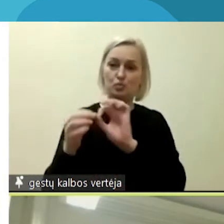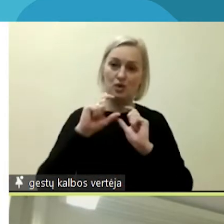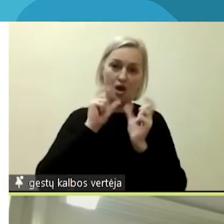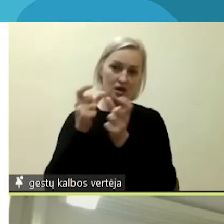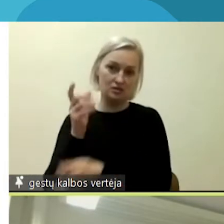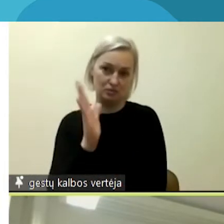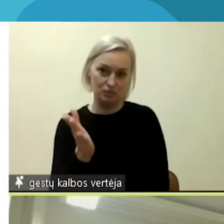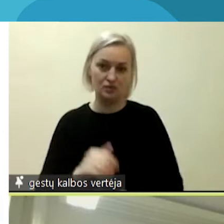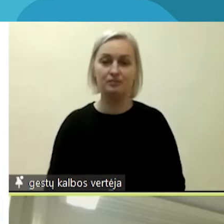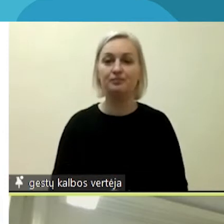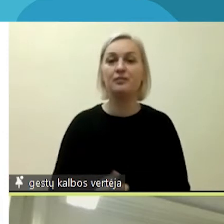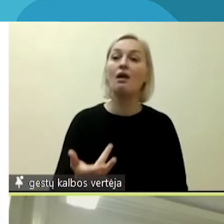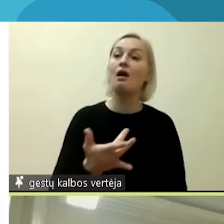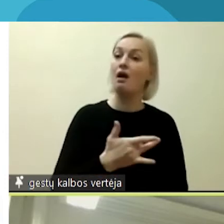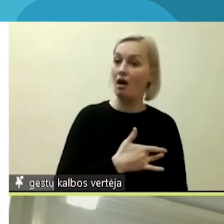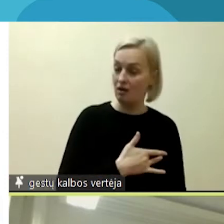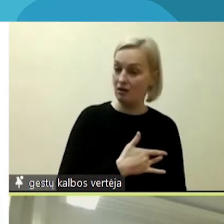colleague.